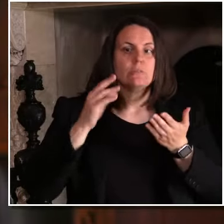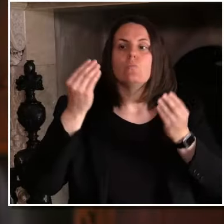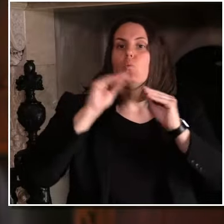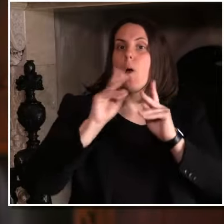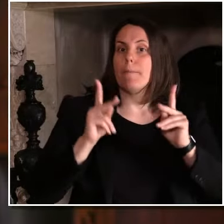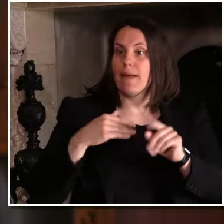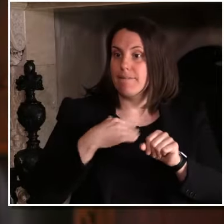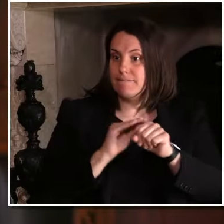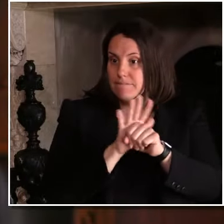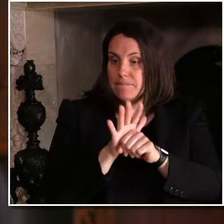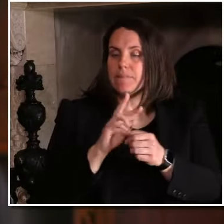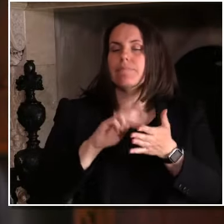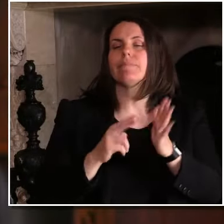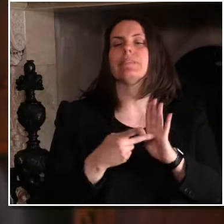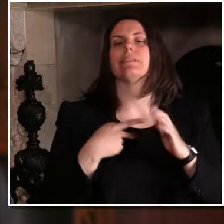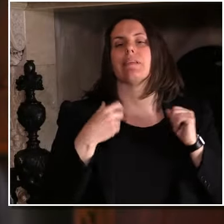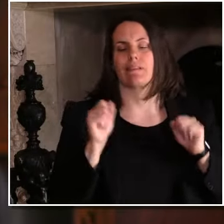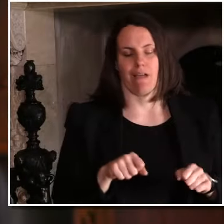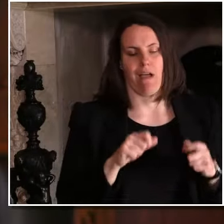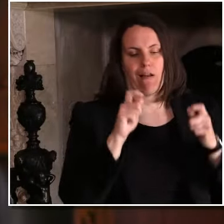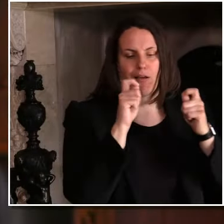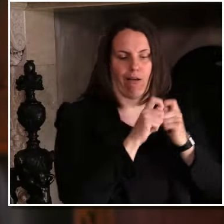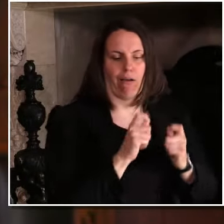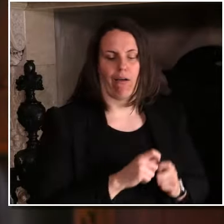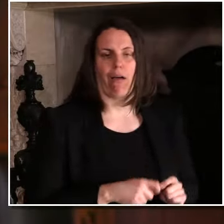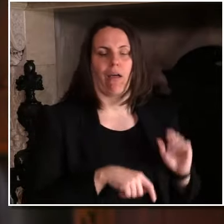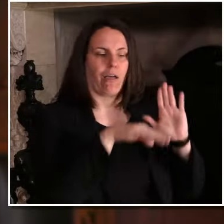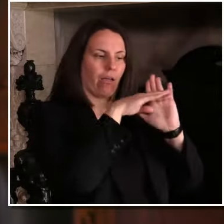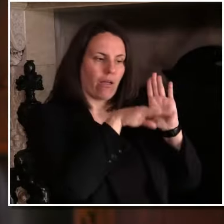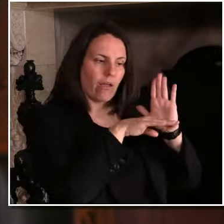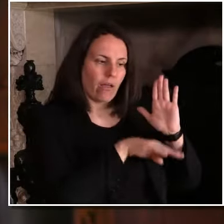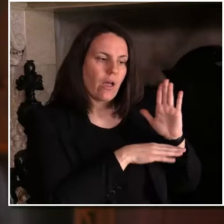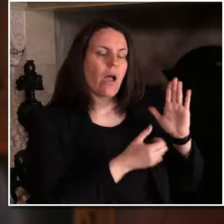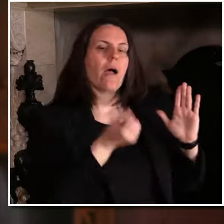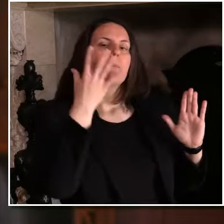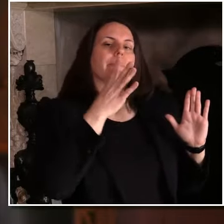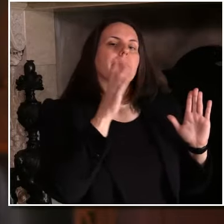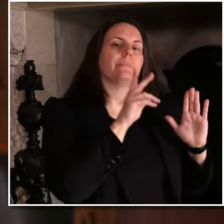statewide epidemic looks like in ways that advance the public health and don't